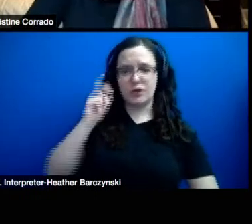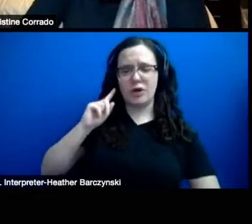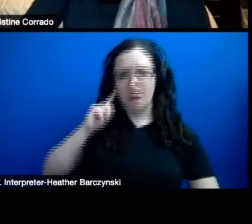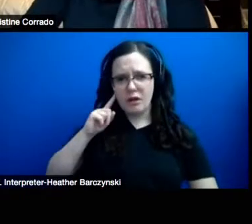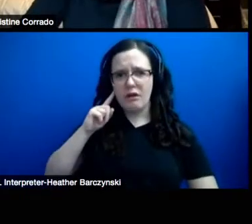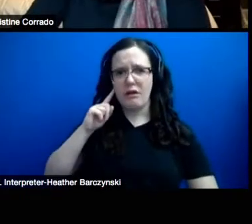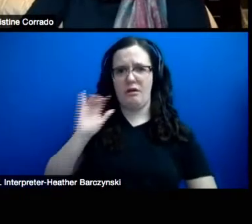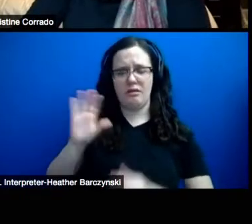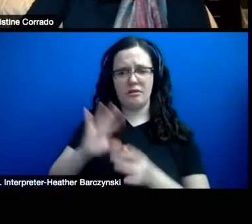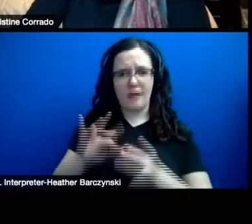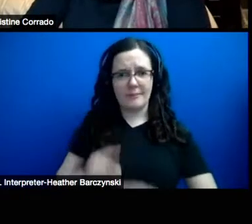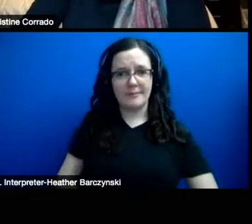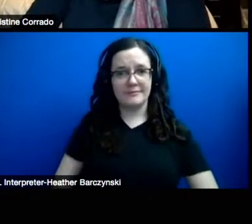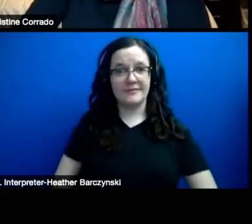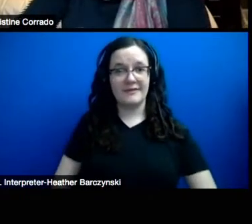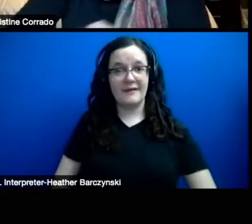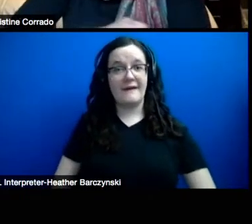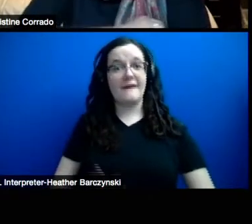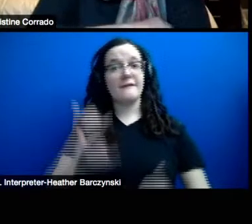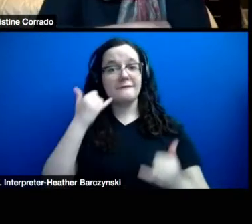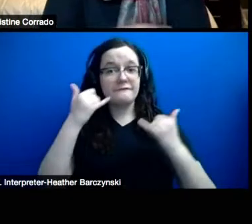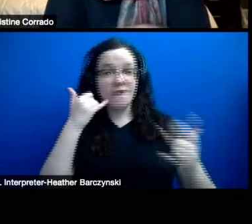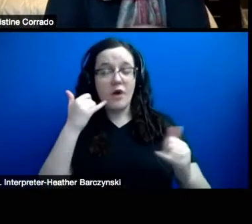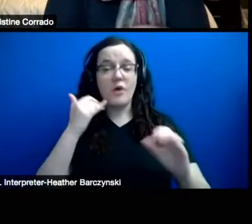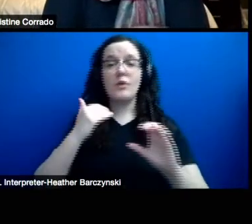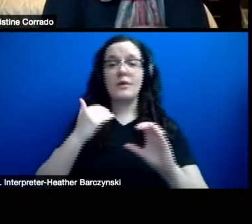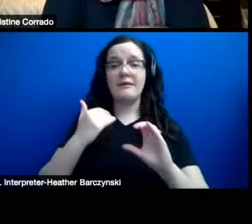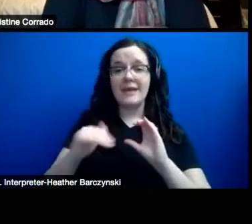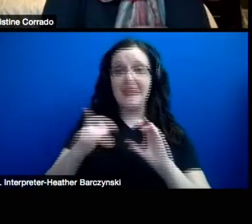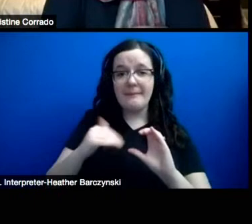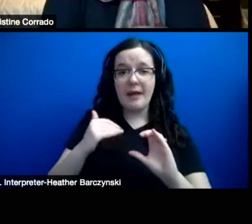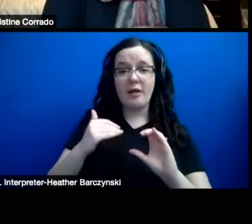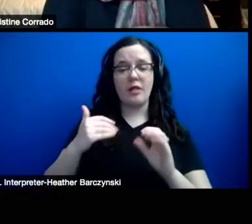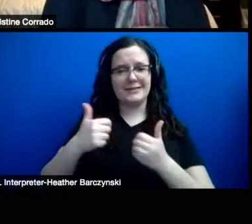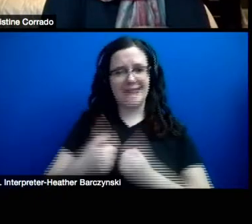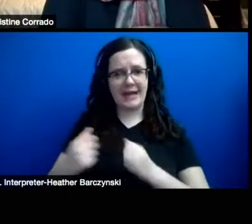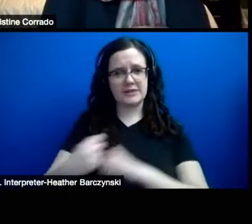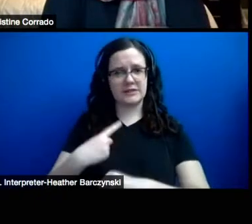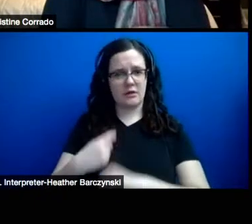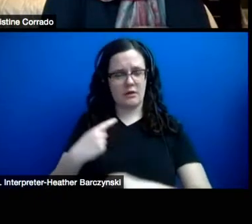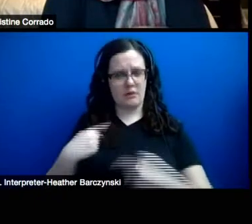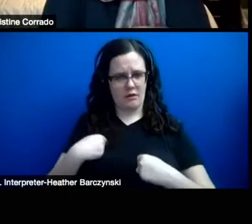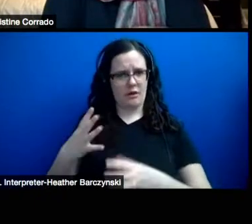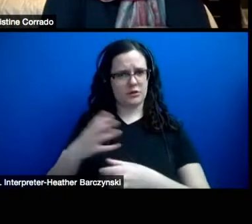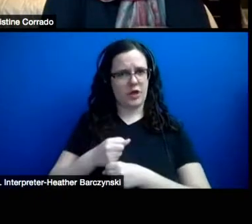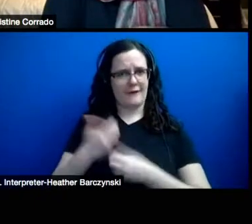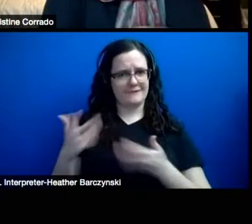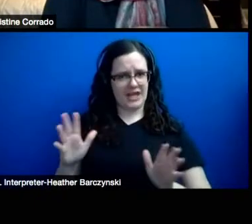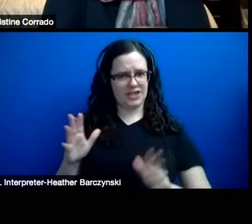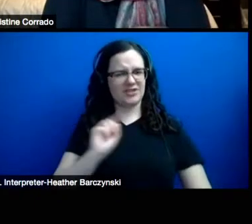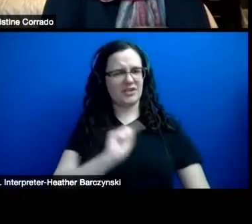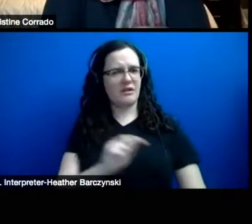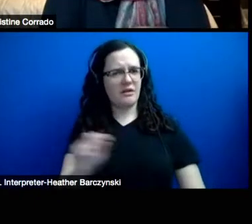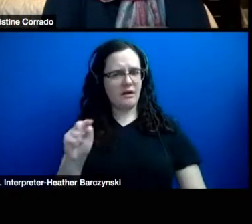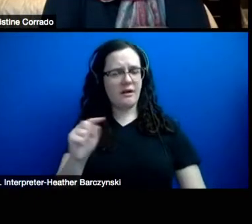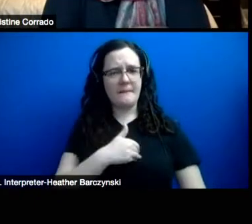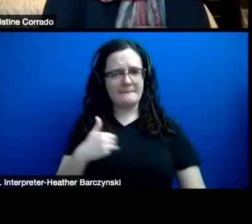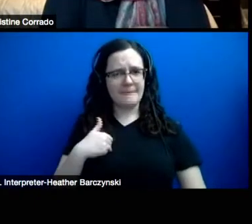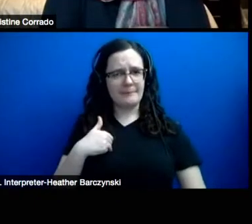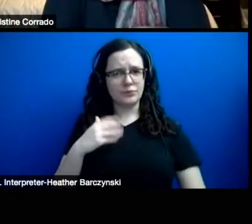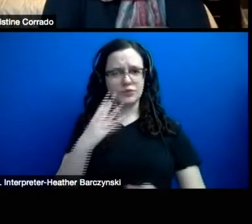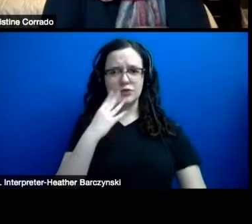phone calls and emails and texts that I received, members of our Jewish community made it very clear to